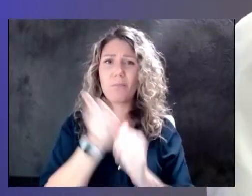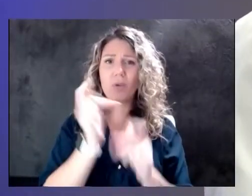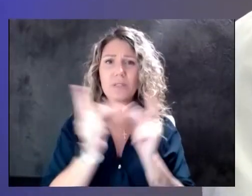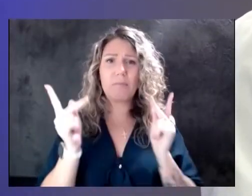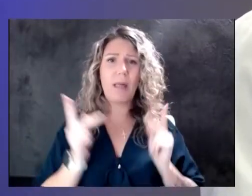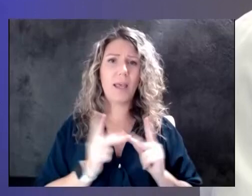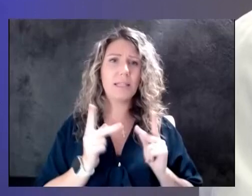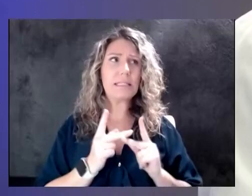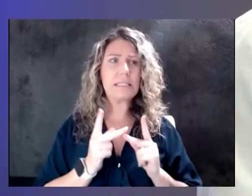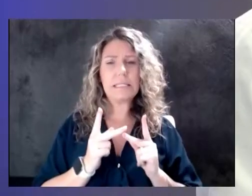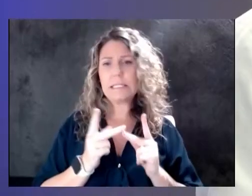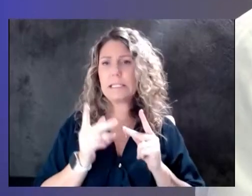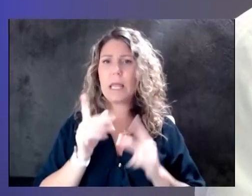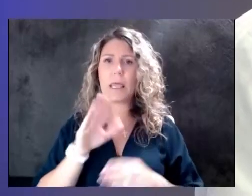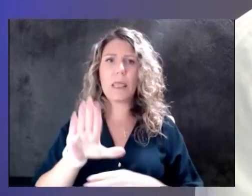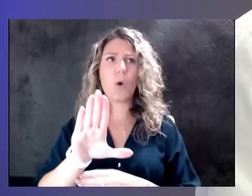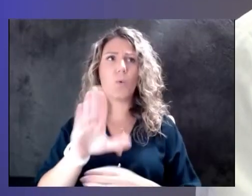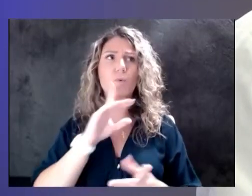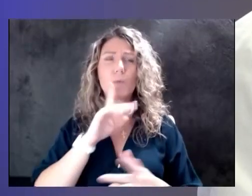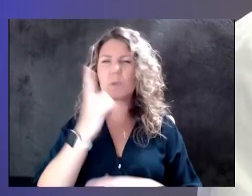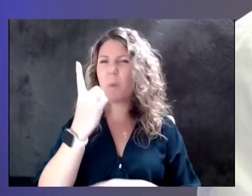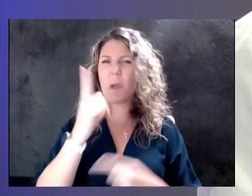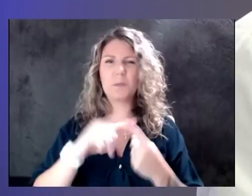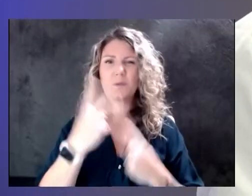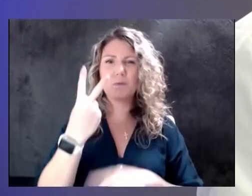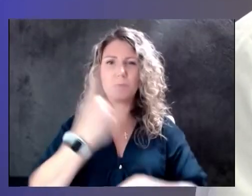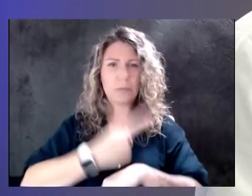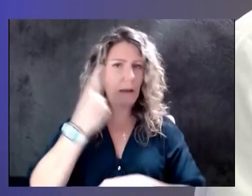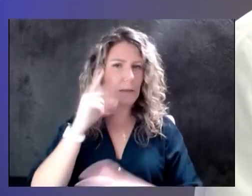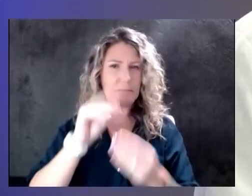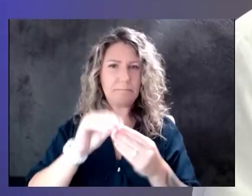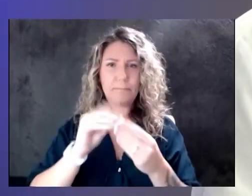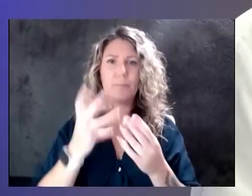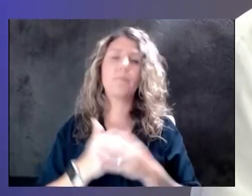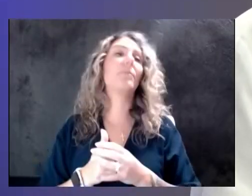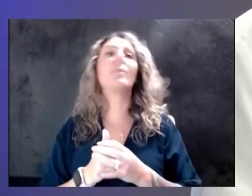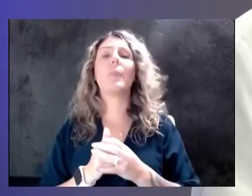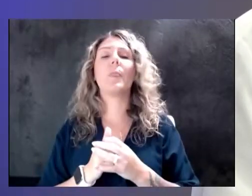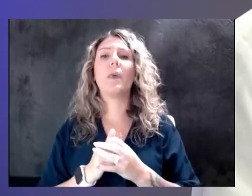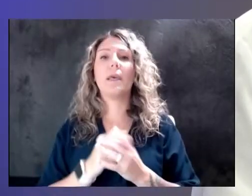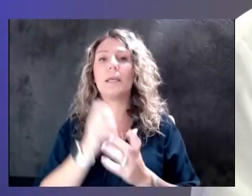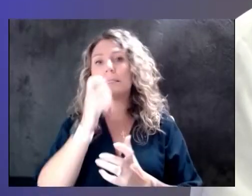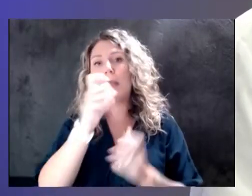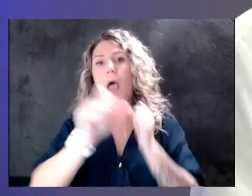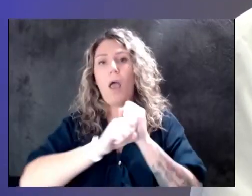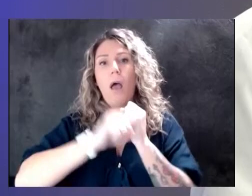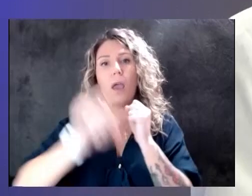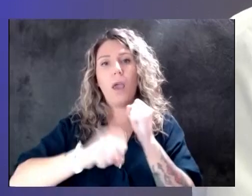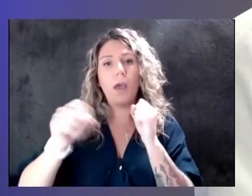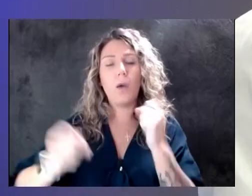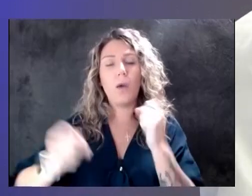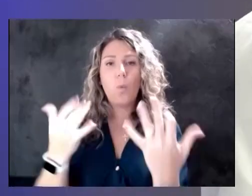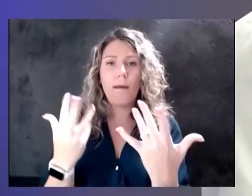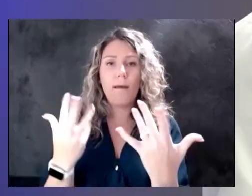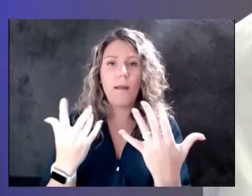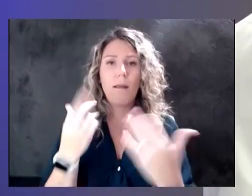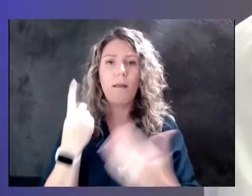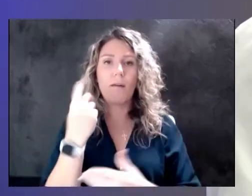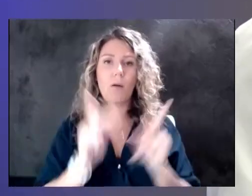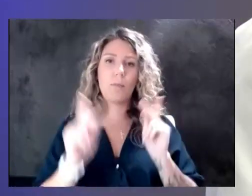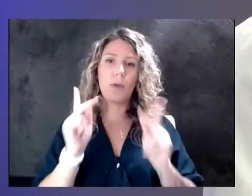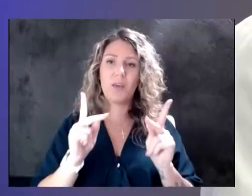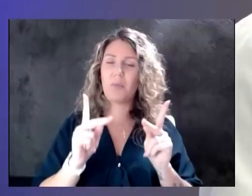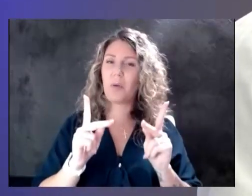on those in 1 to 2 days, and so there isn't this long extended wait. Most people can get you in either